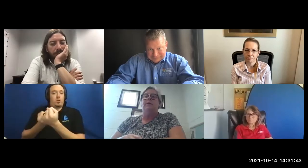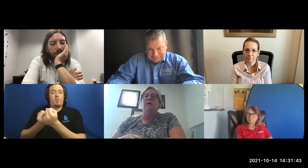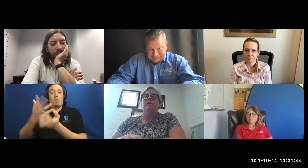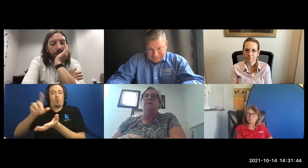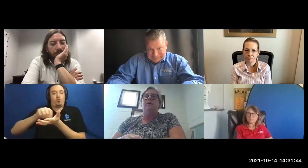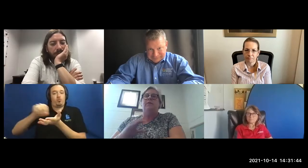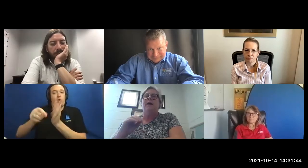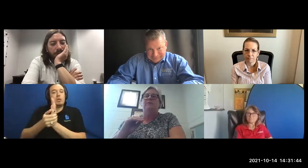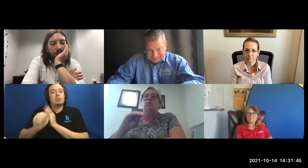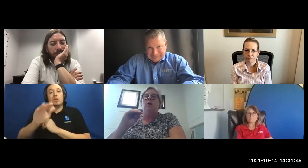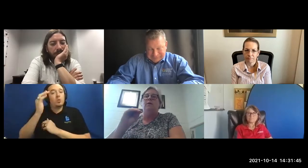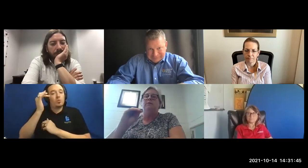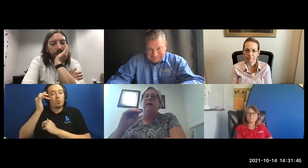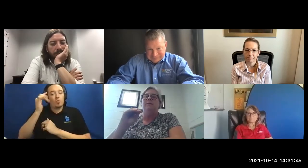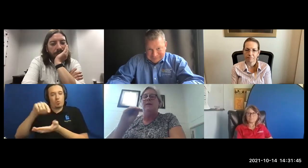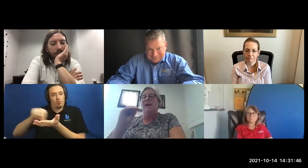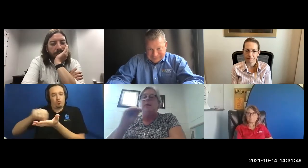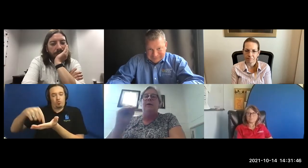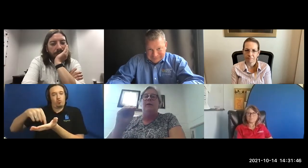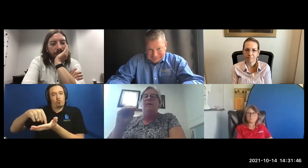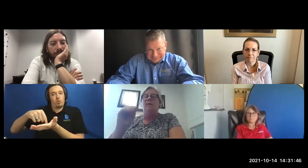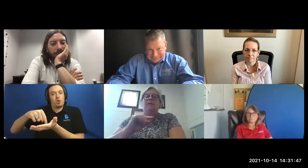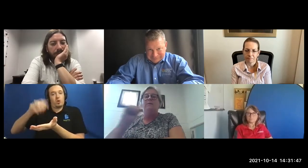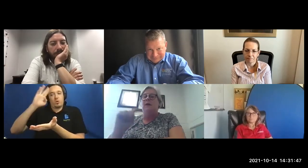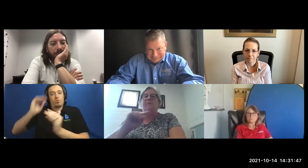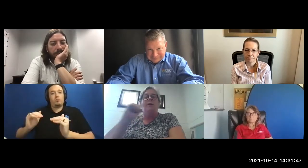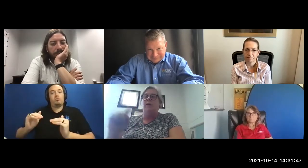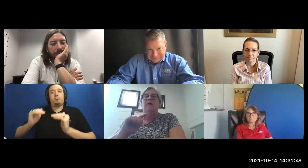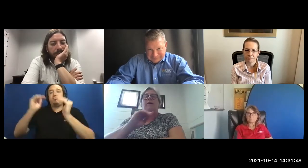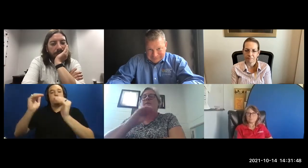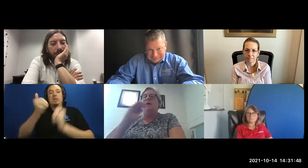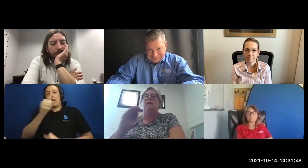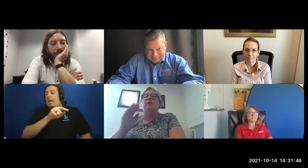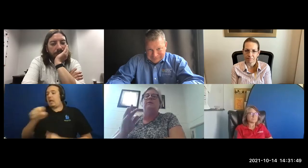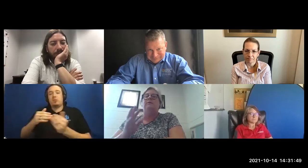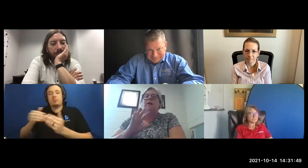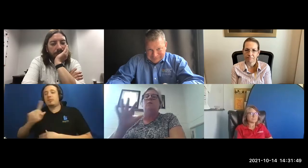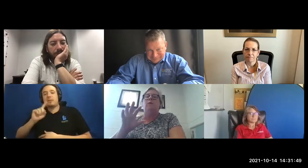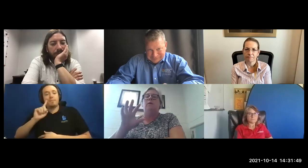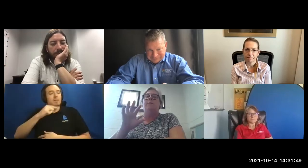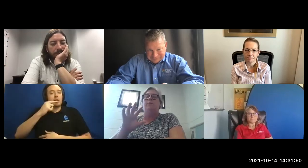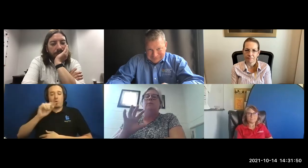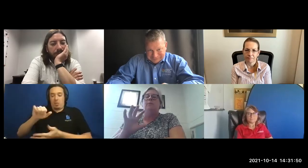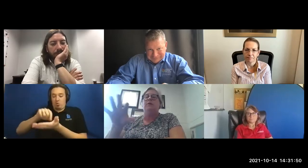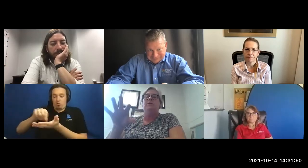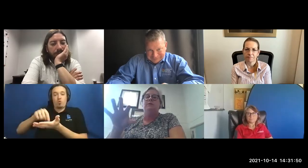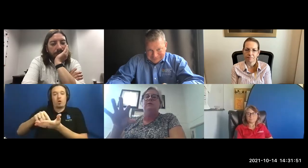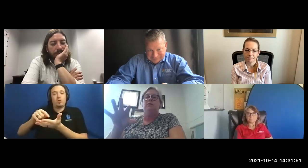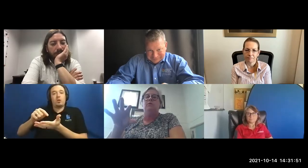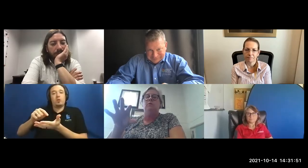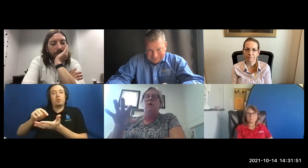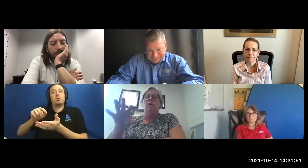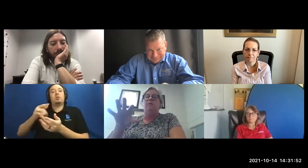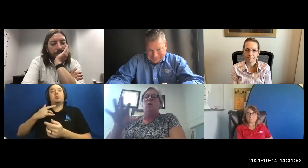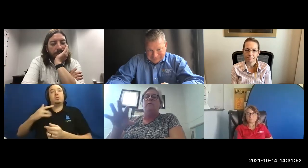skills because that's what takes anybody, deaf, hearing, that's kind of where people project